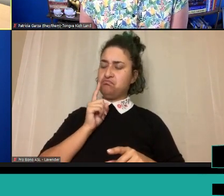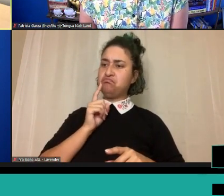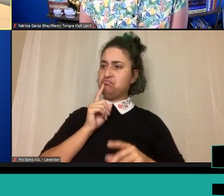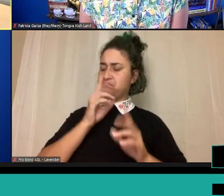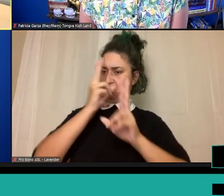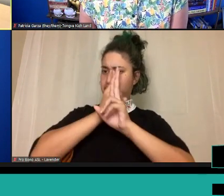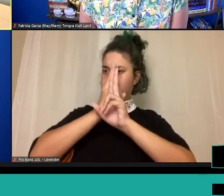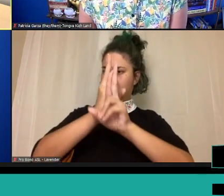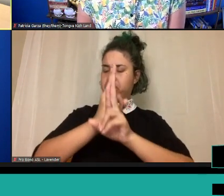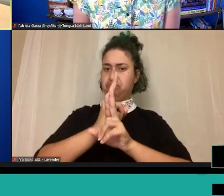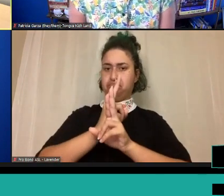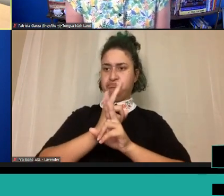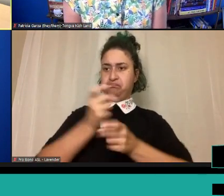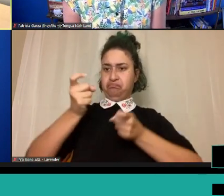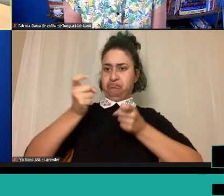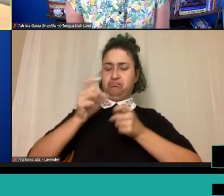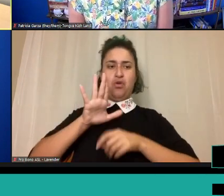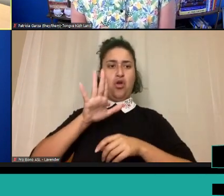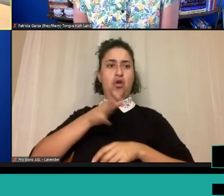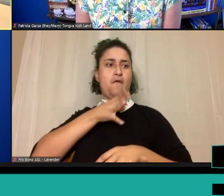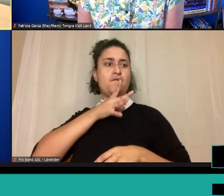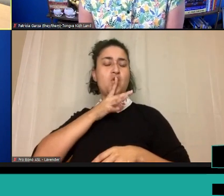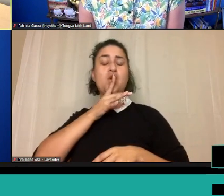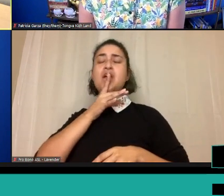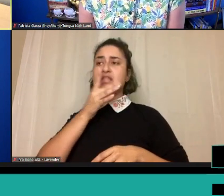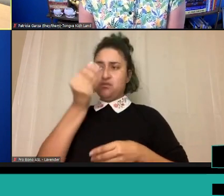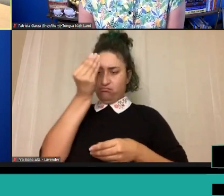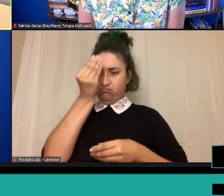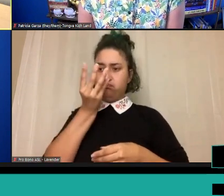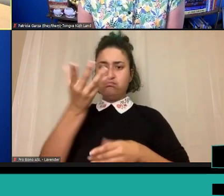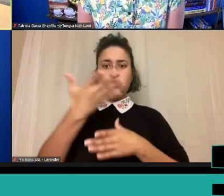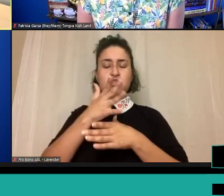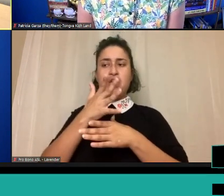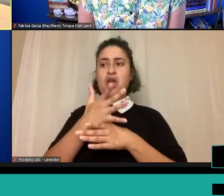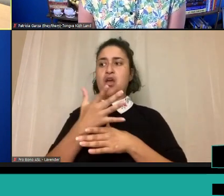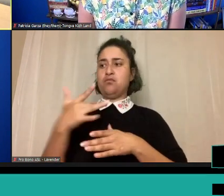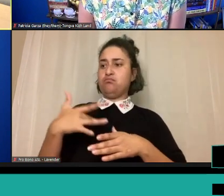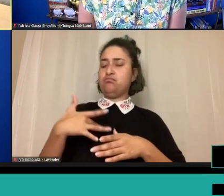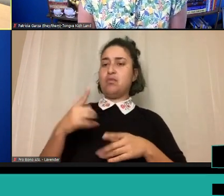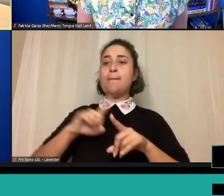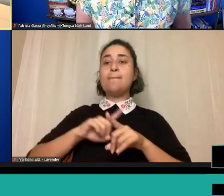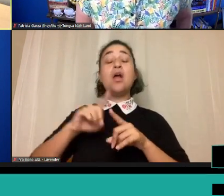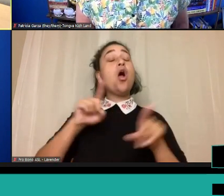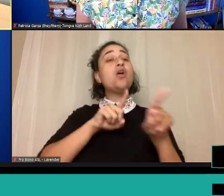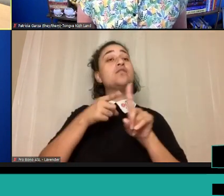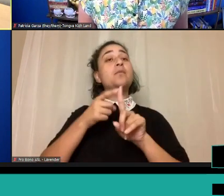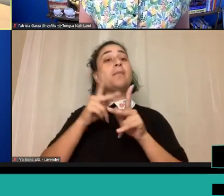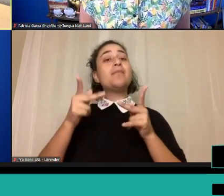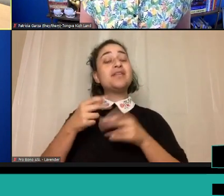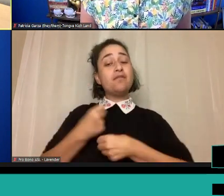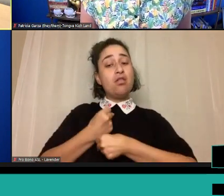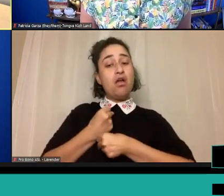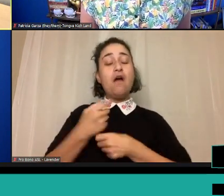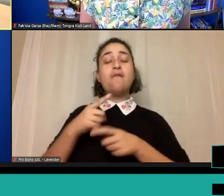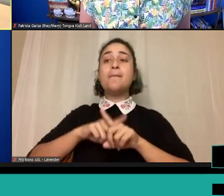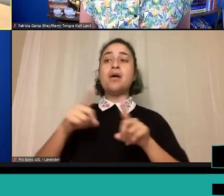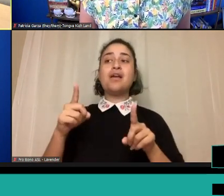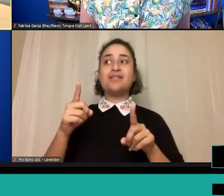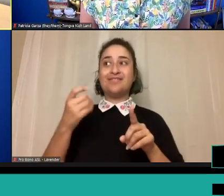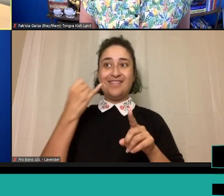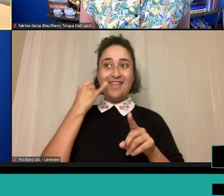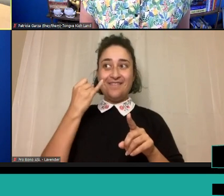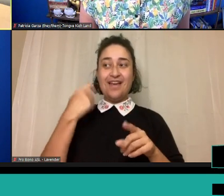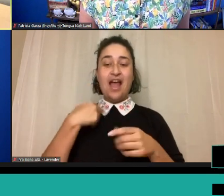right, to speak her mind, but also from a place of love, of like, if I love you, then I need to share with you what is